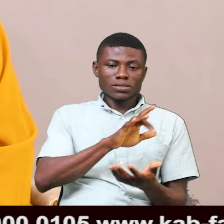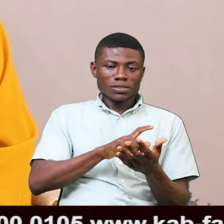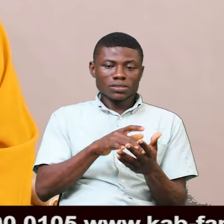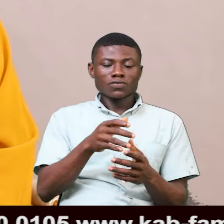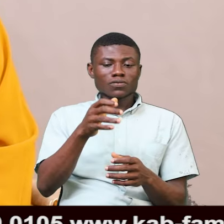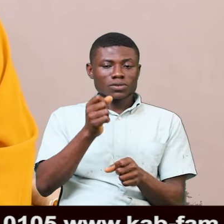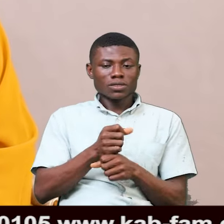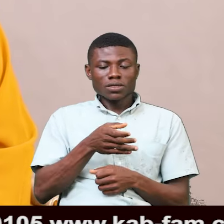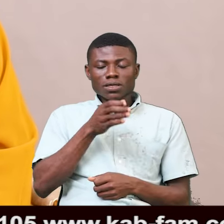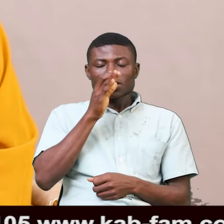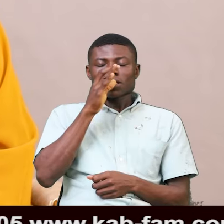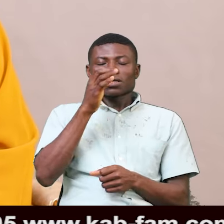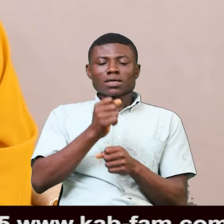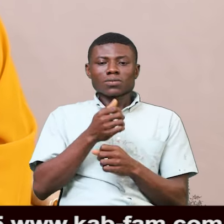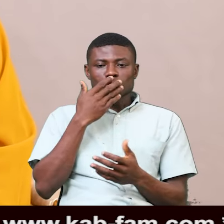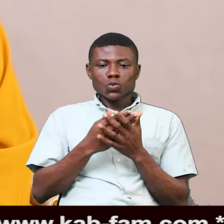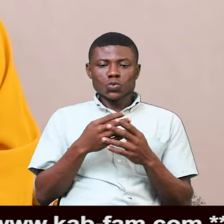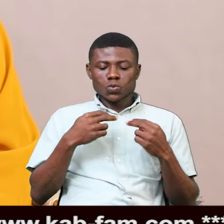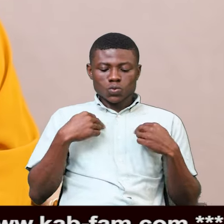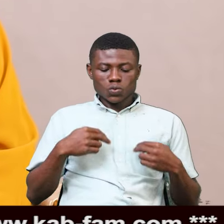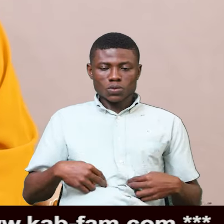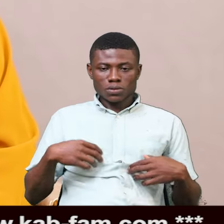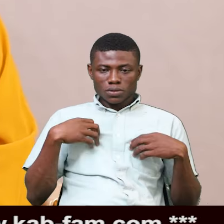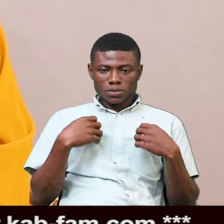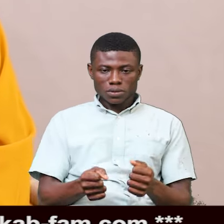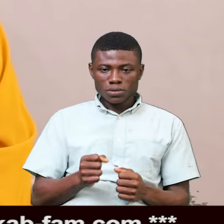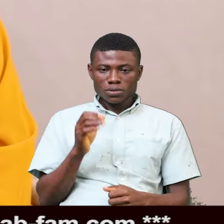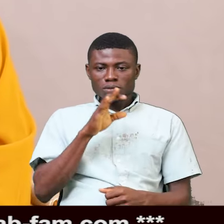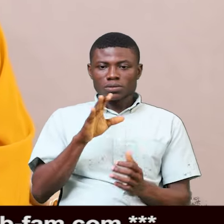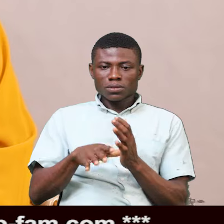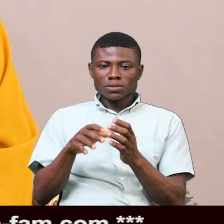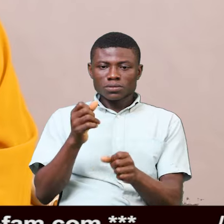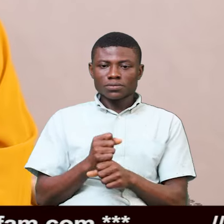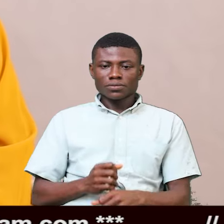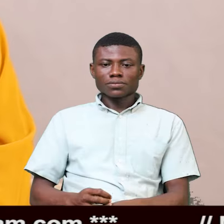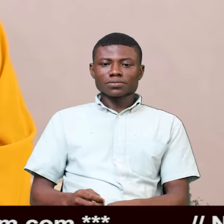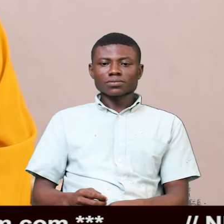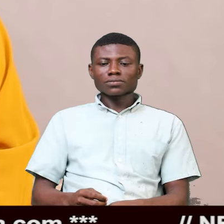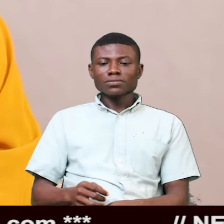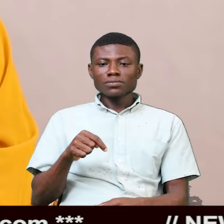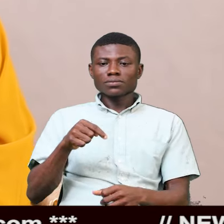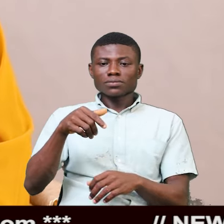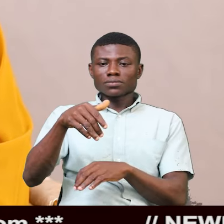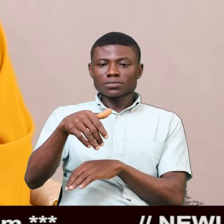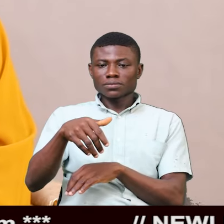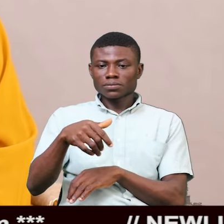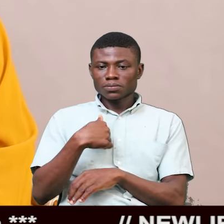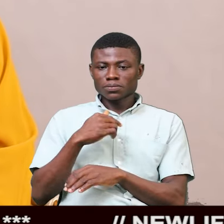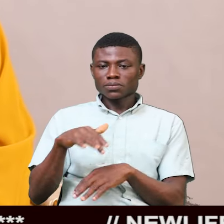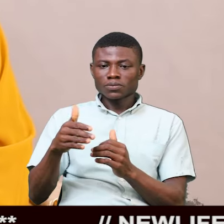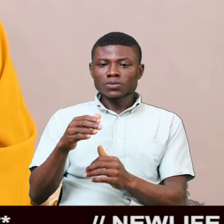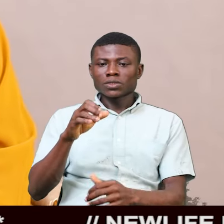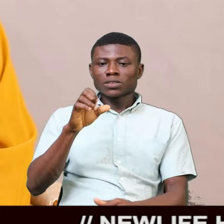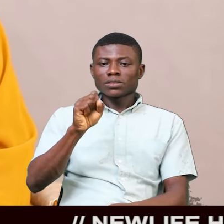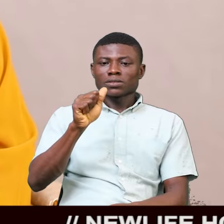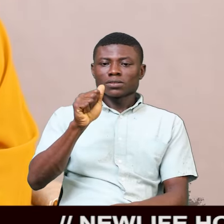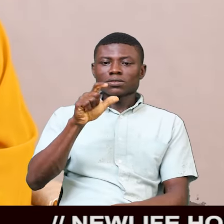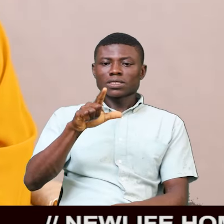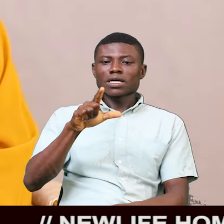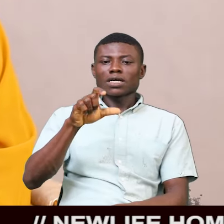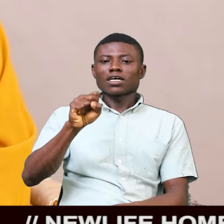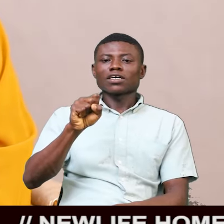Upe binumwa, unya strong immunity. Ukudi yariya sunkunim. Shishibi, ebe buwaw. enumrei me ma o Celsius